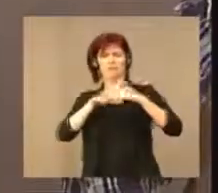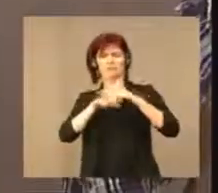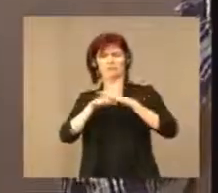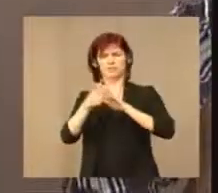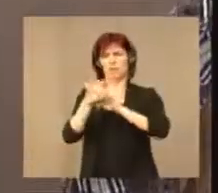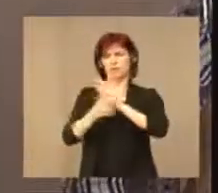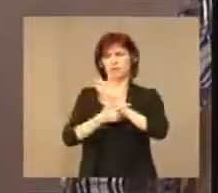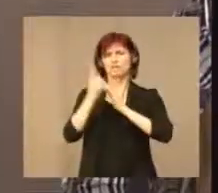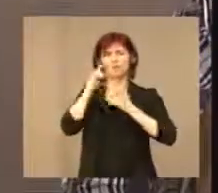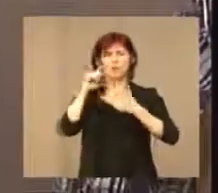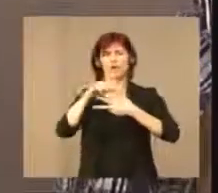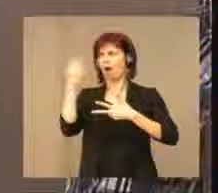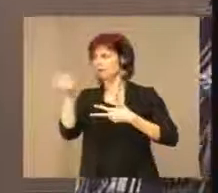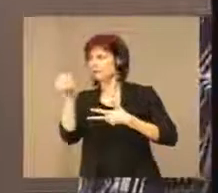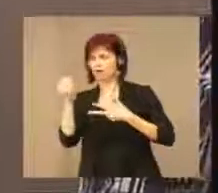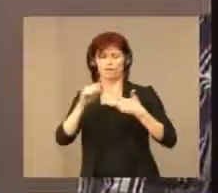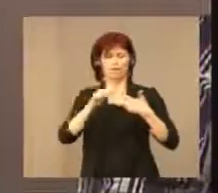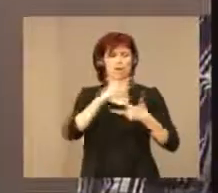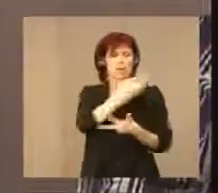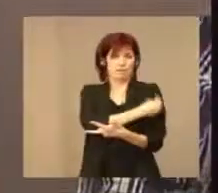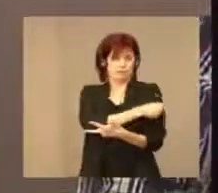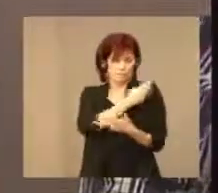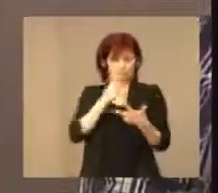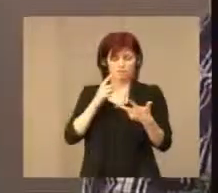Ontario, Manitoba, and Quebec?